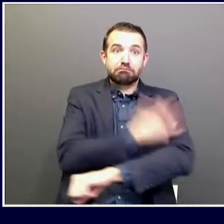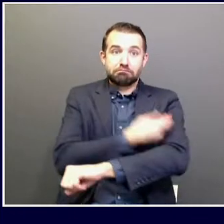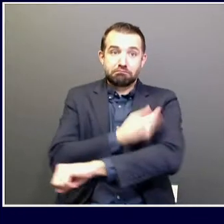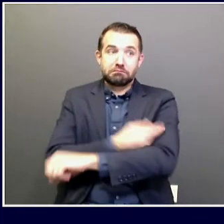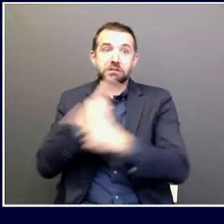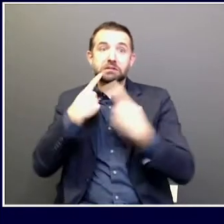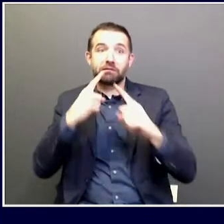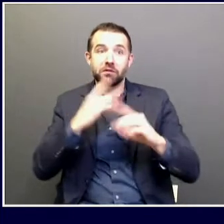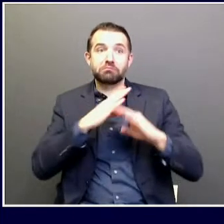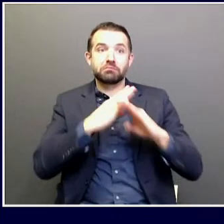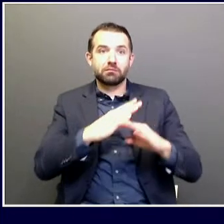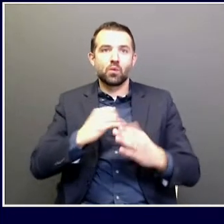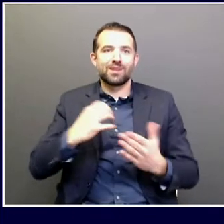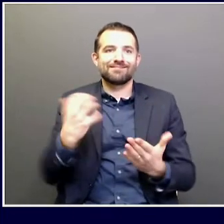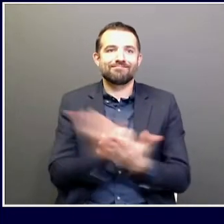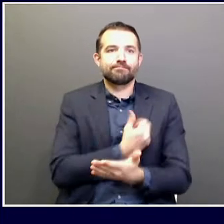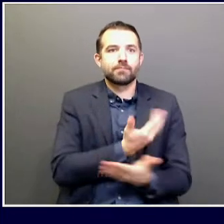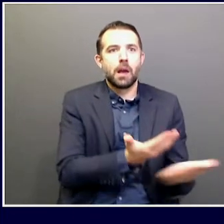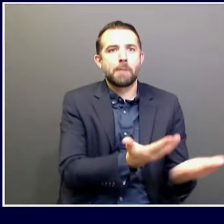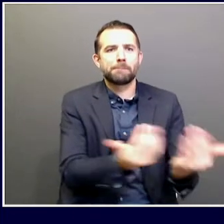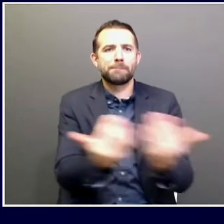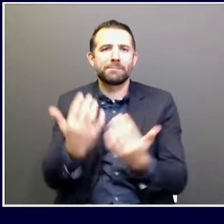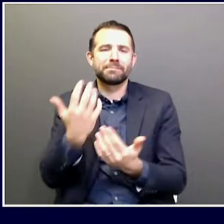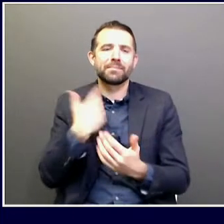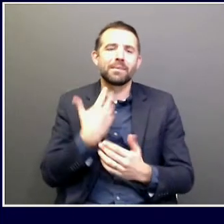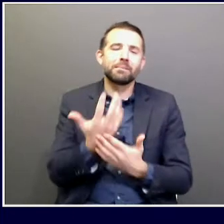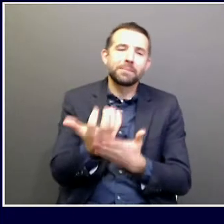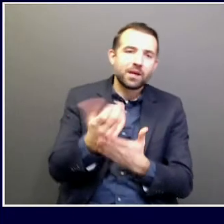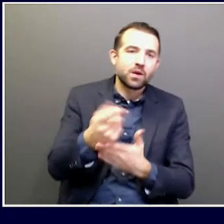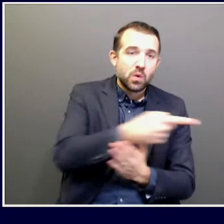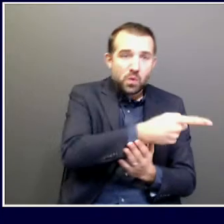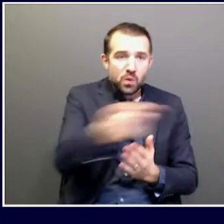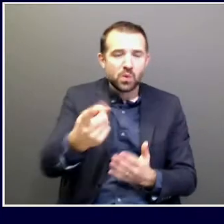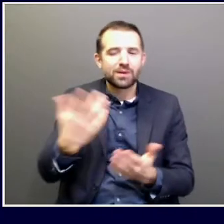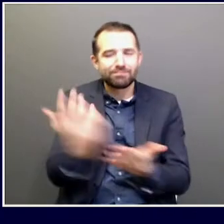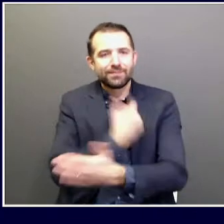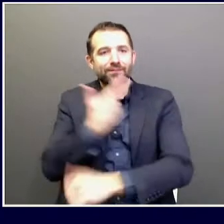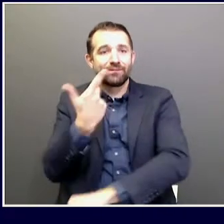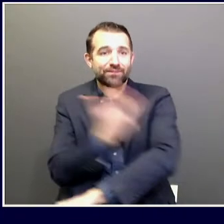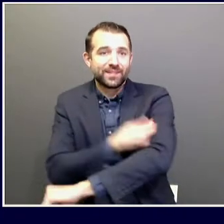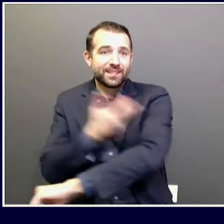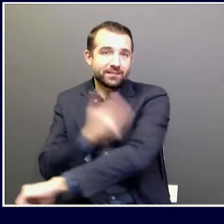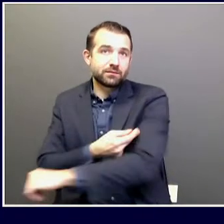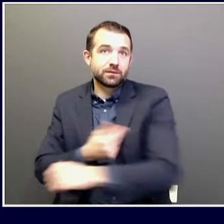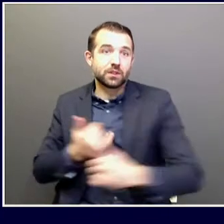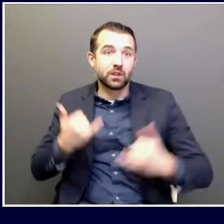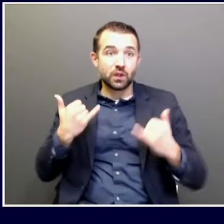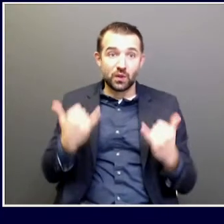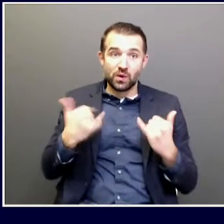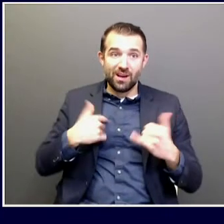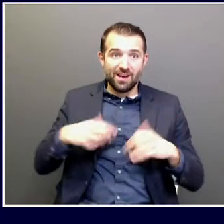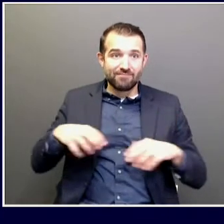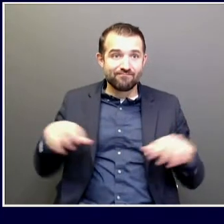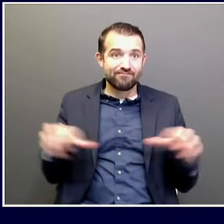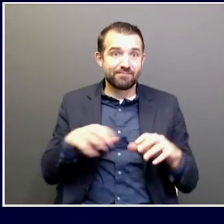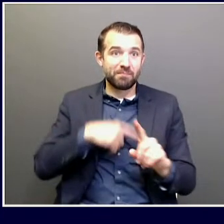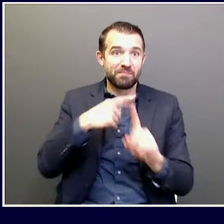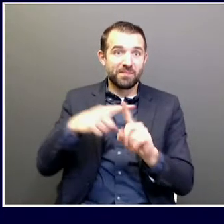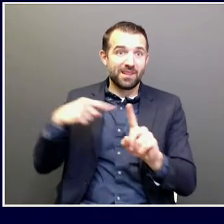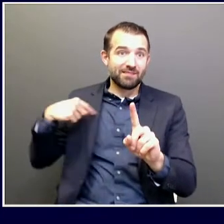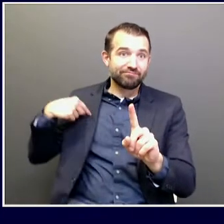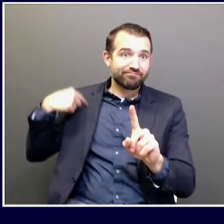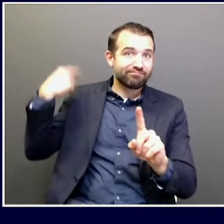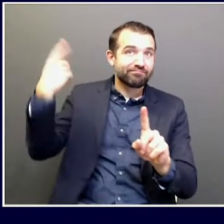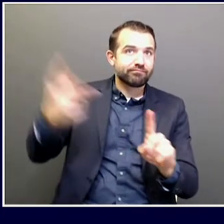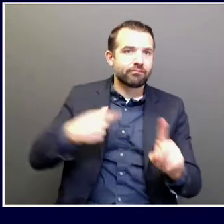now. These steps we're taking today are, in addition to the ones we've already taken, including providing some